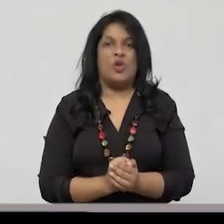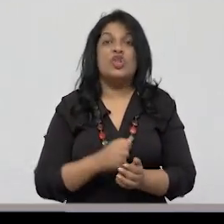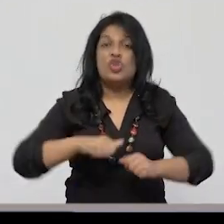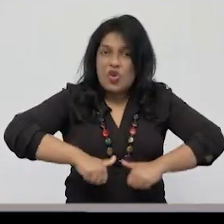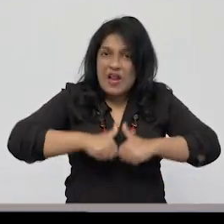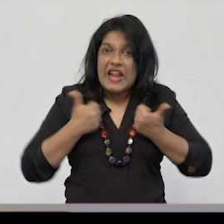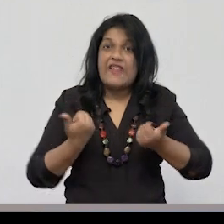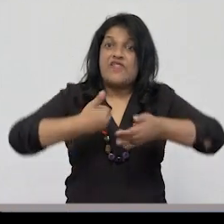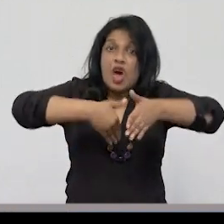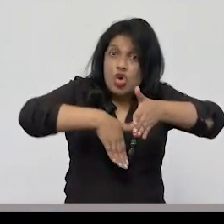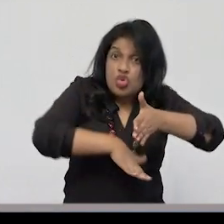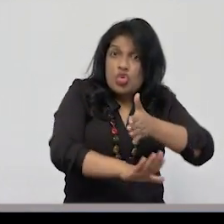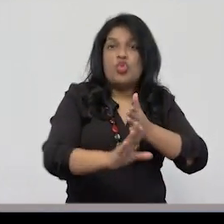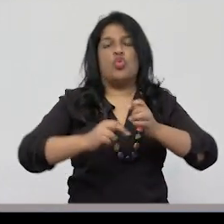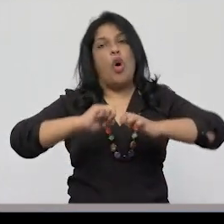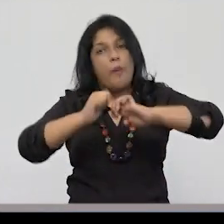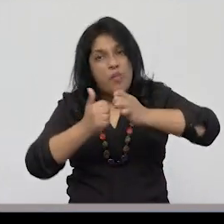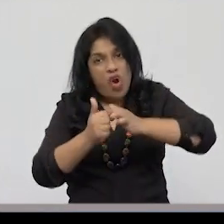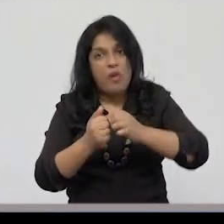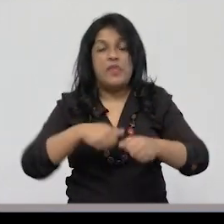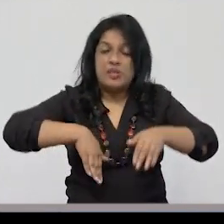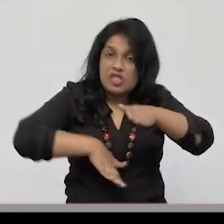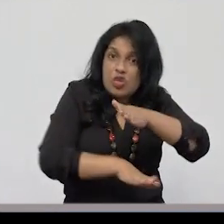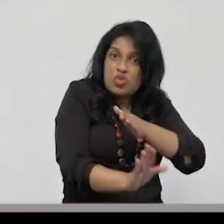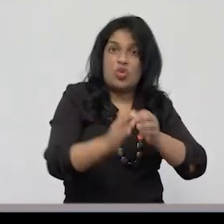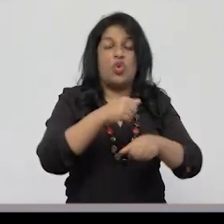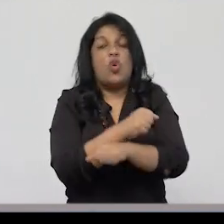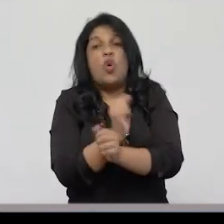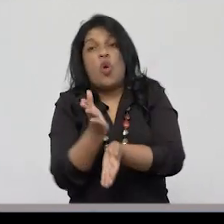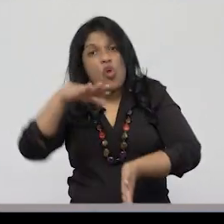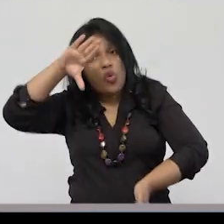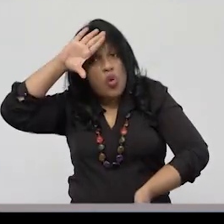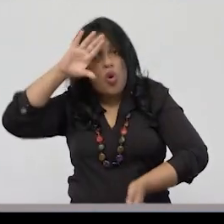your Bibles. Turn to Matthew 11. If you don't have Bibles, look at the screen,